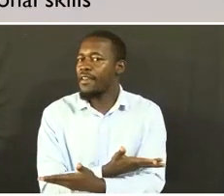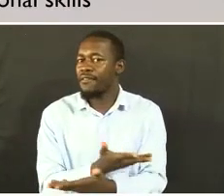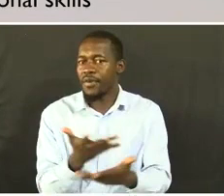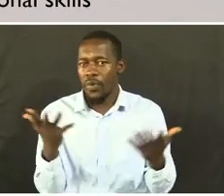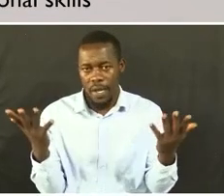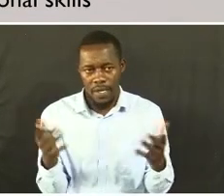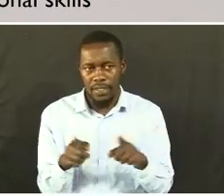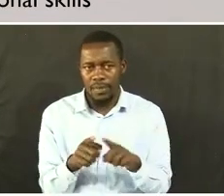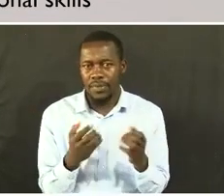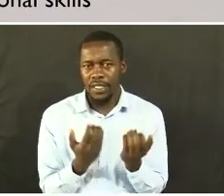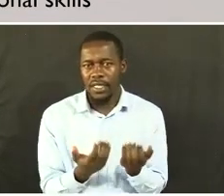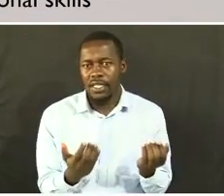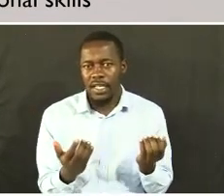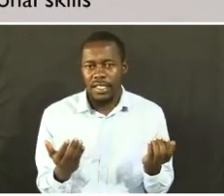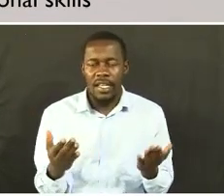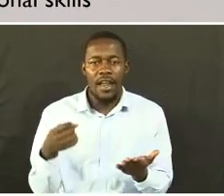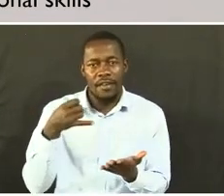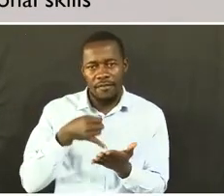are daily being